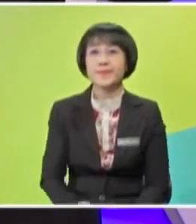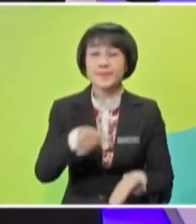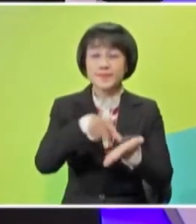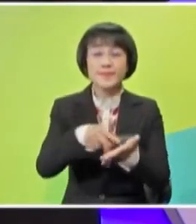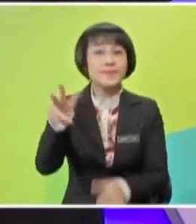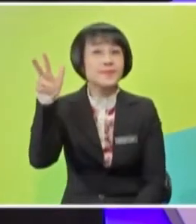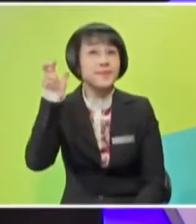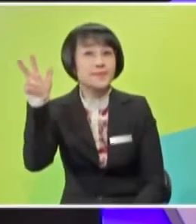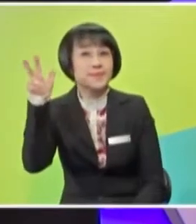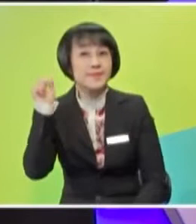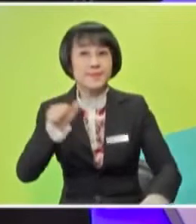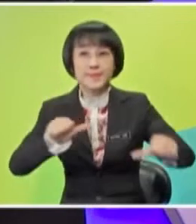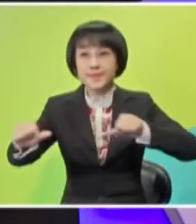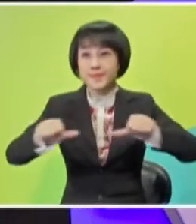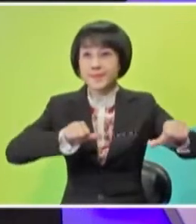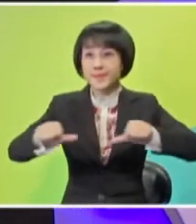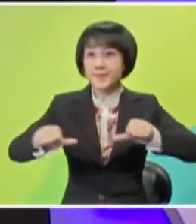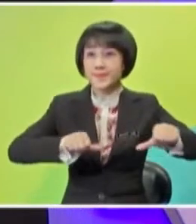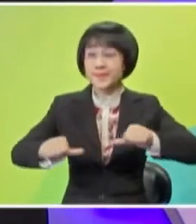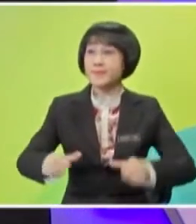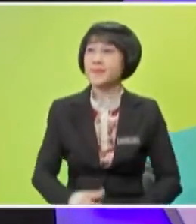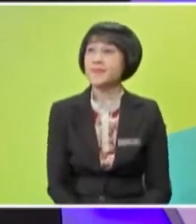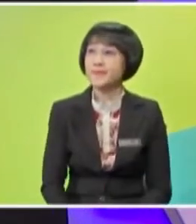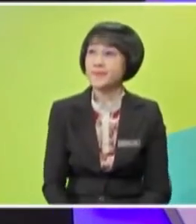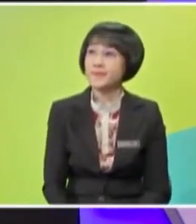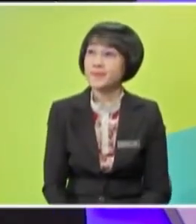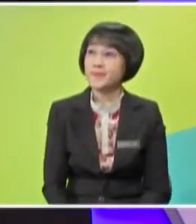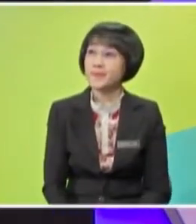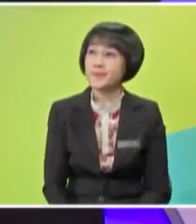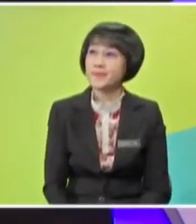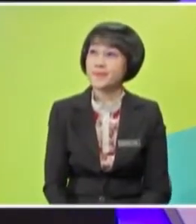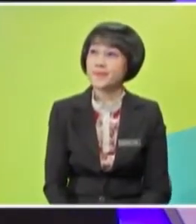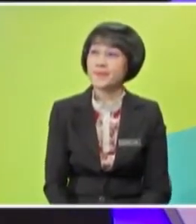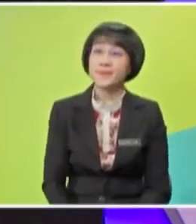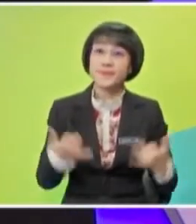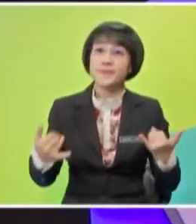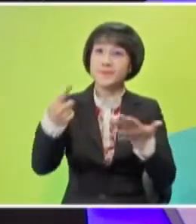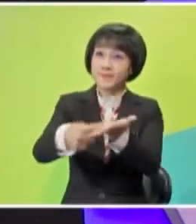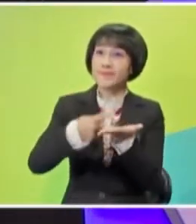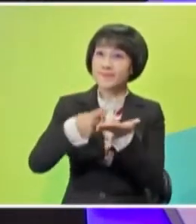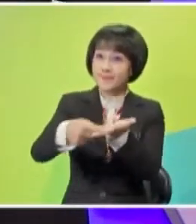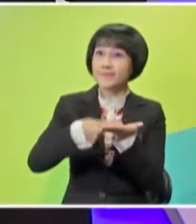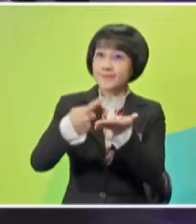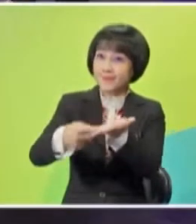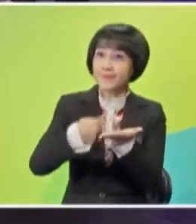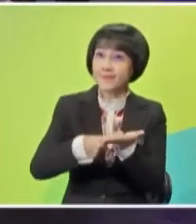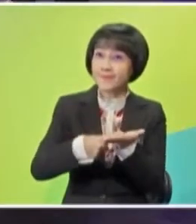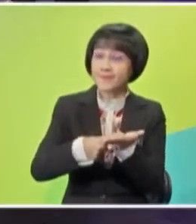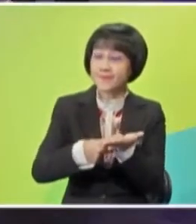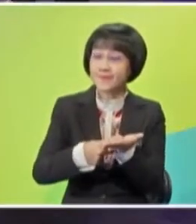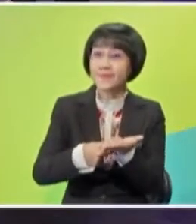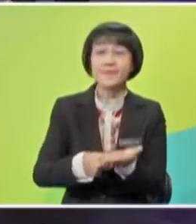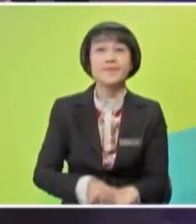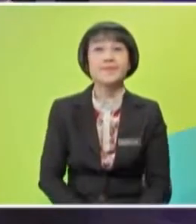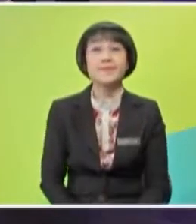listening activity. Okay. So, so this is the discussion part where we are going to